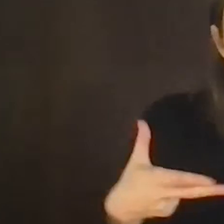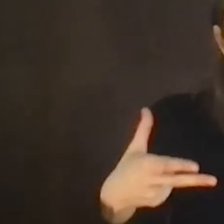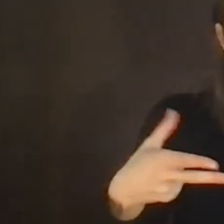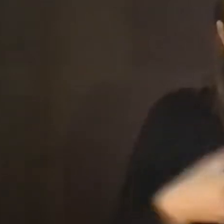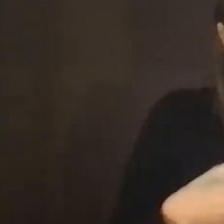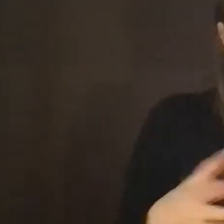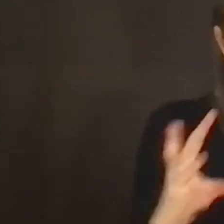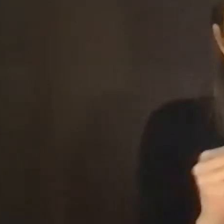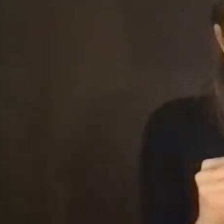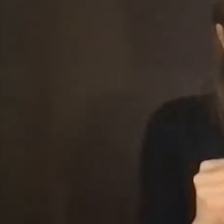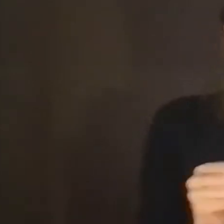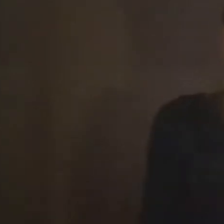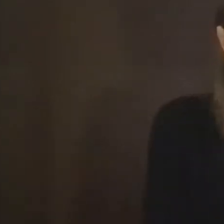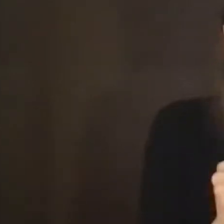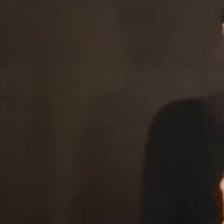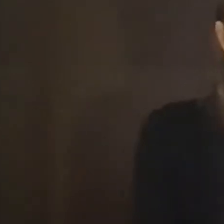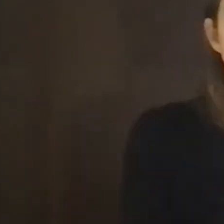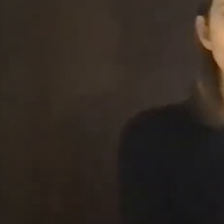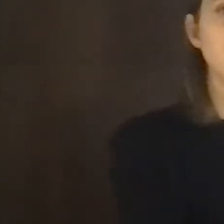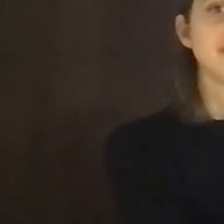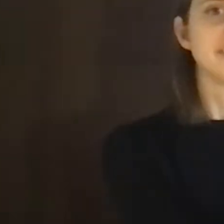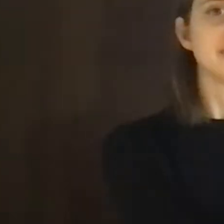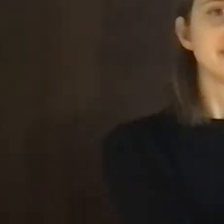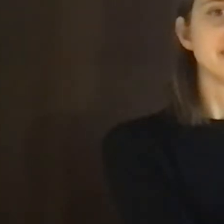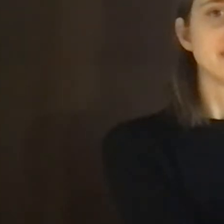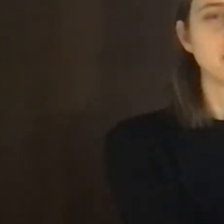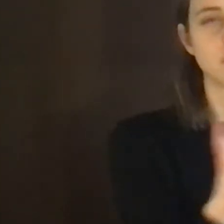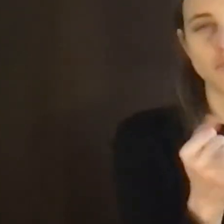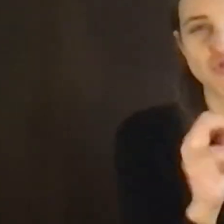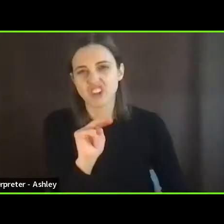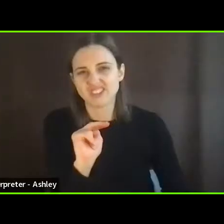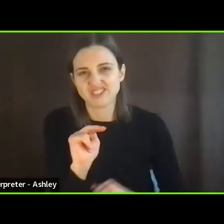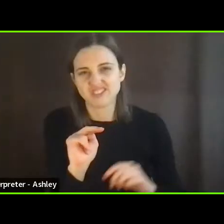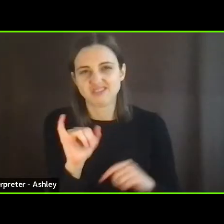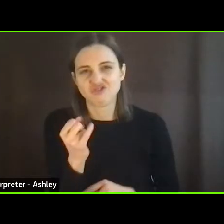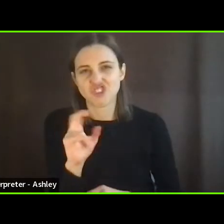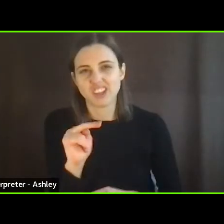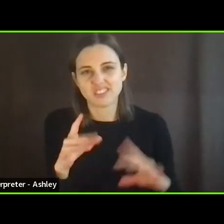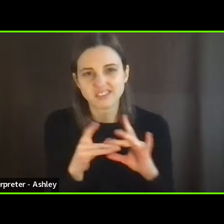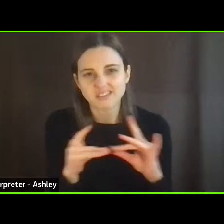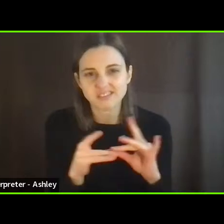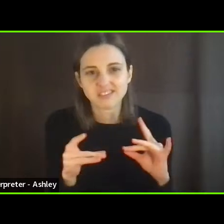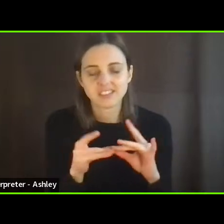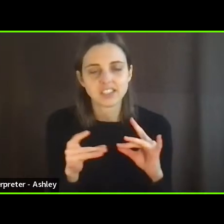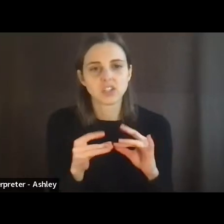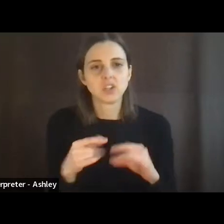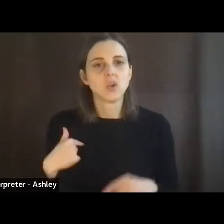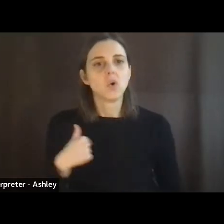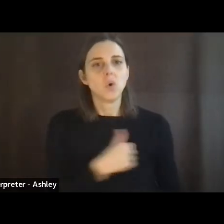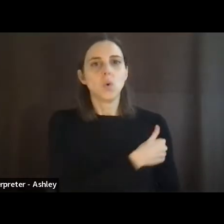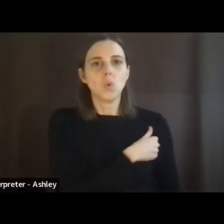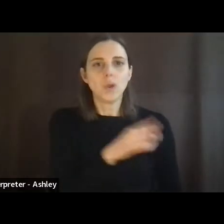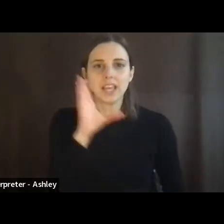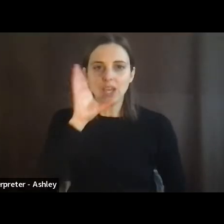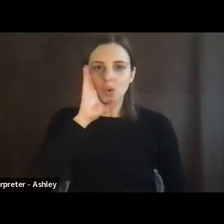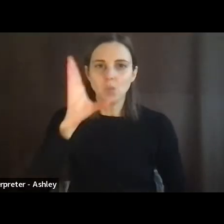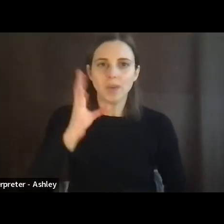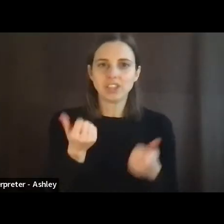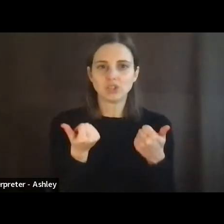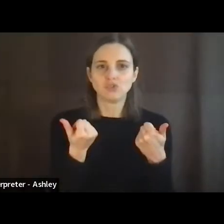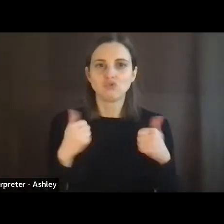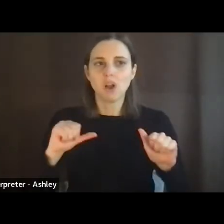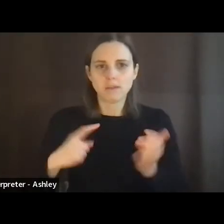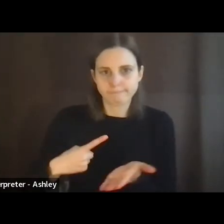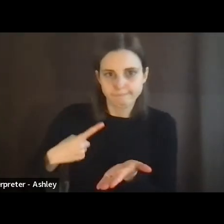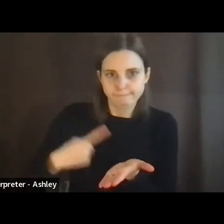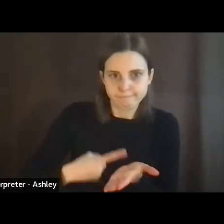Yeah, thank you, Sam, and we'll figure out a way to not only make everybody, you guys, aware, but everybody here aware. So we don't want to do it in a